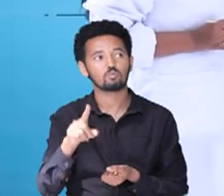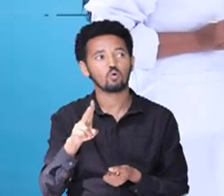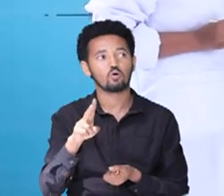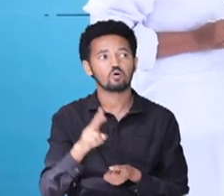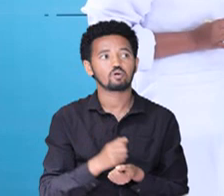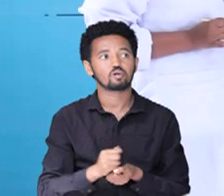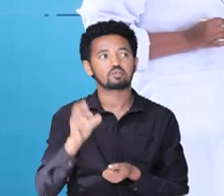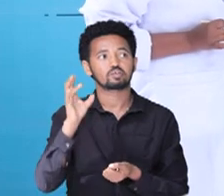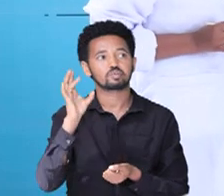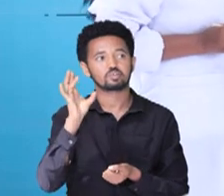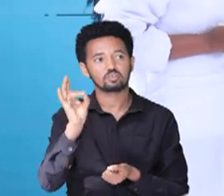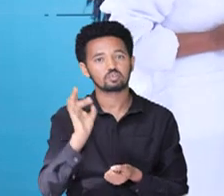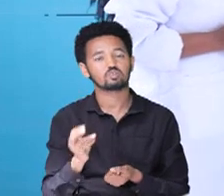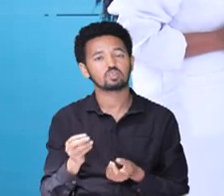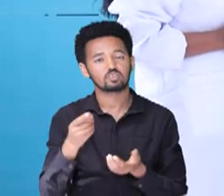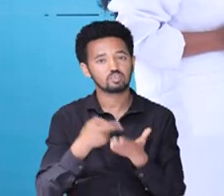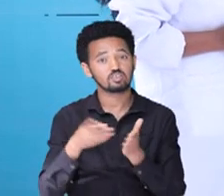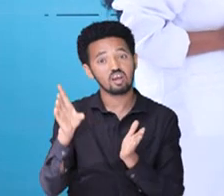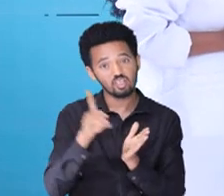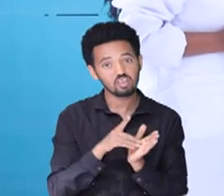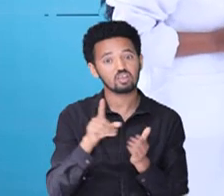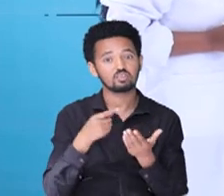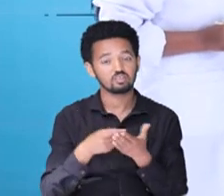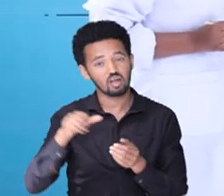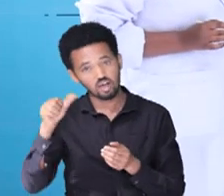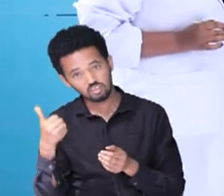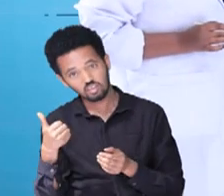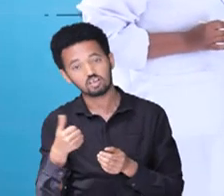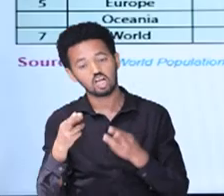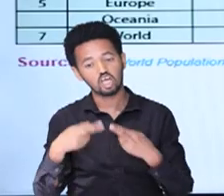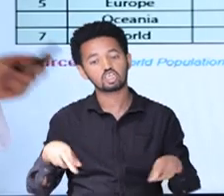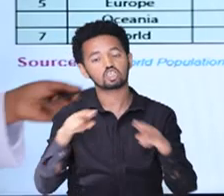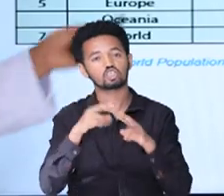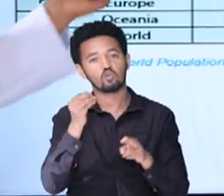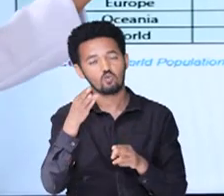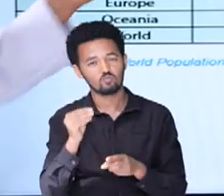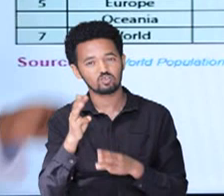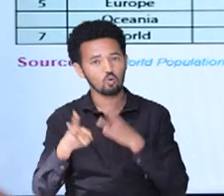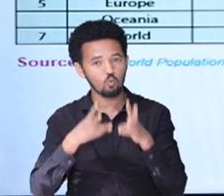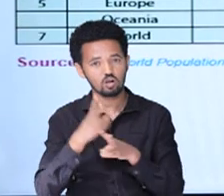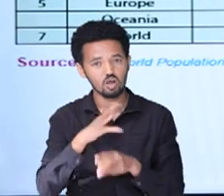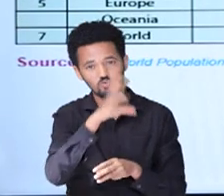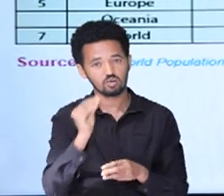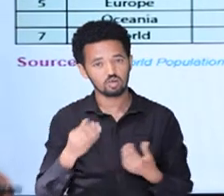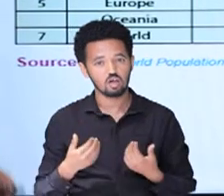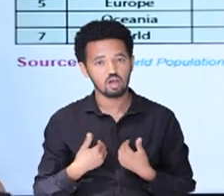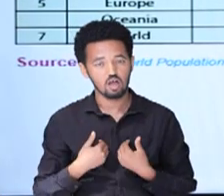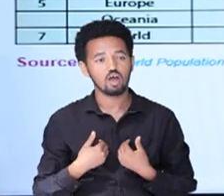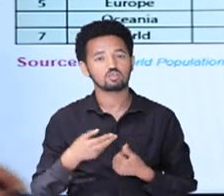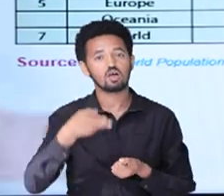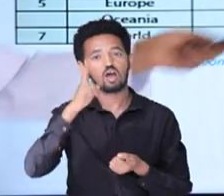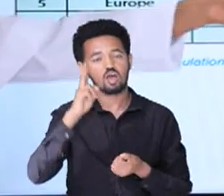this data, we conclude that from other regions of the world, Africa has